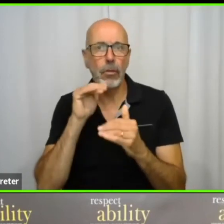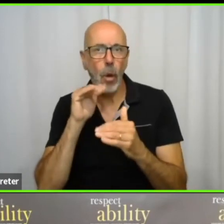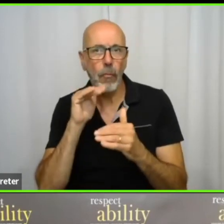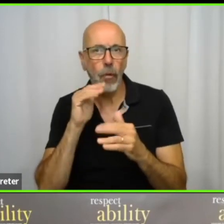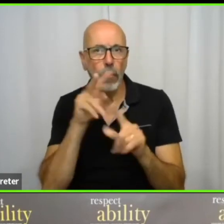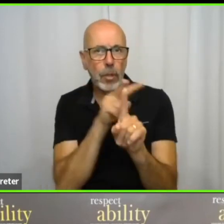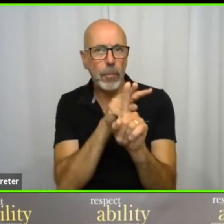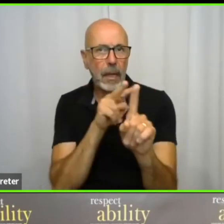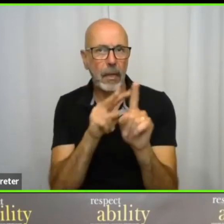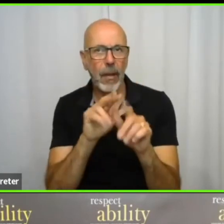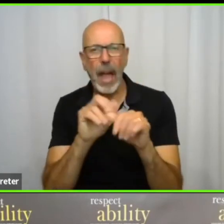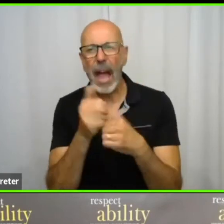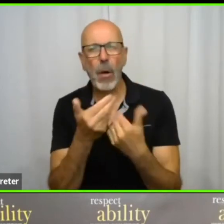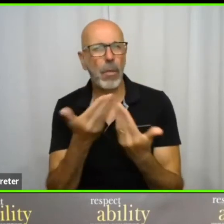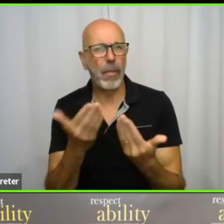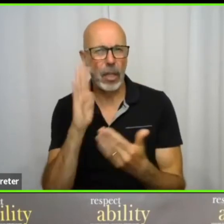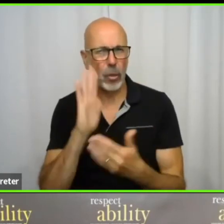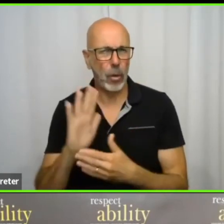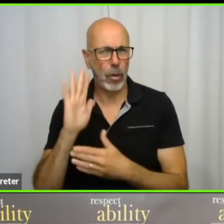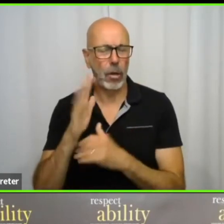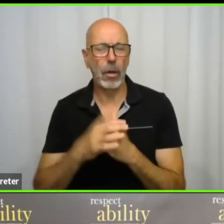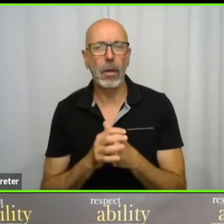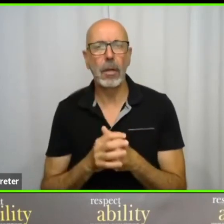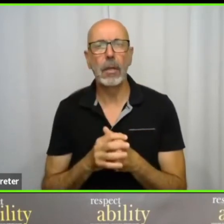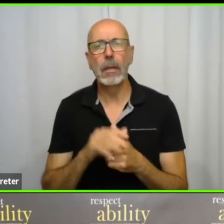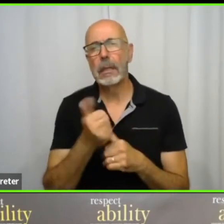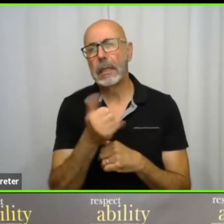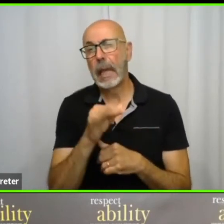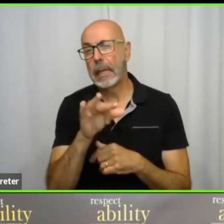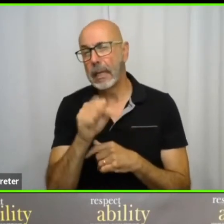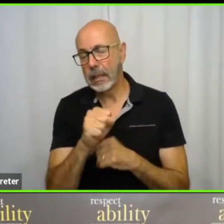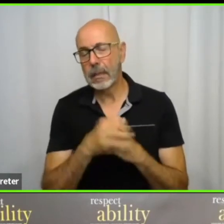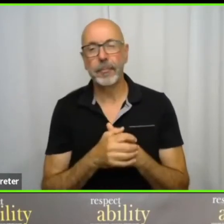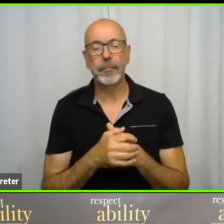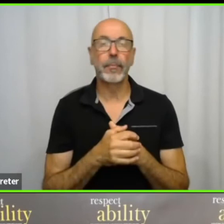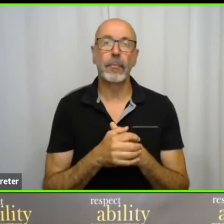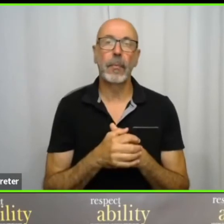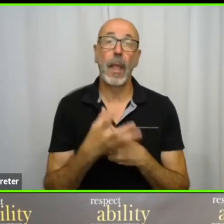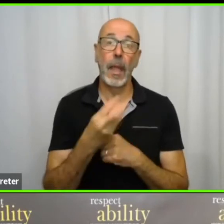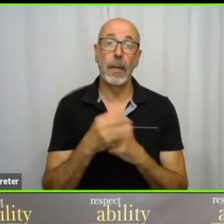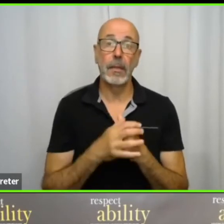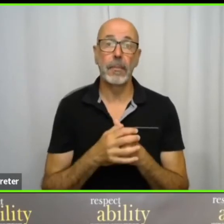of how things were in the 90s.